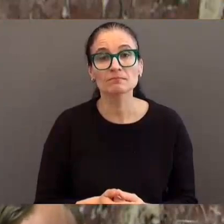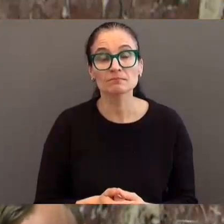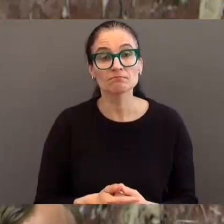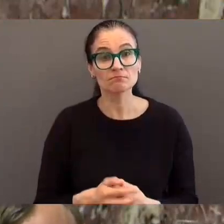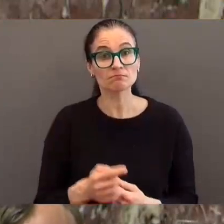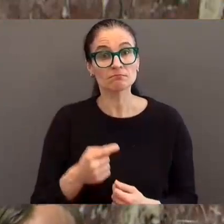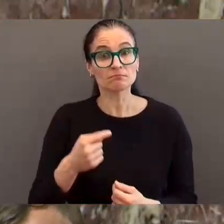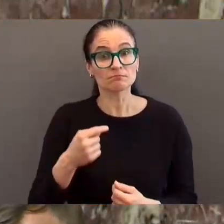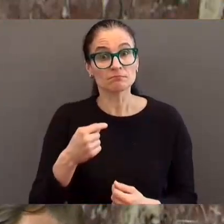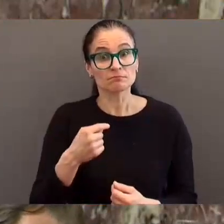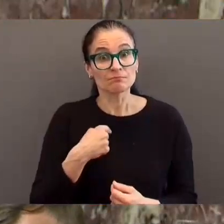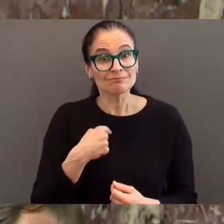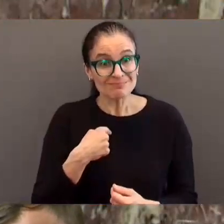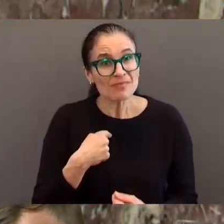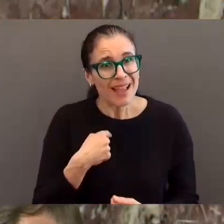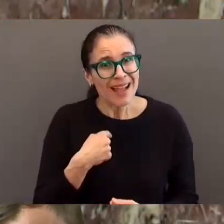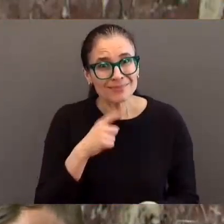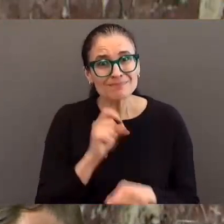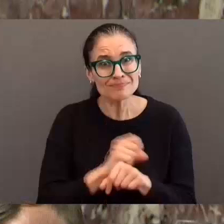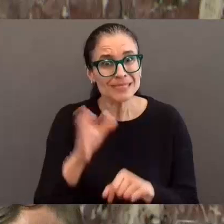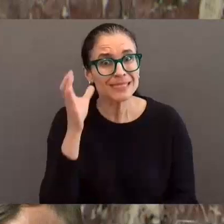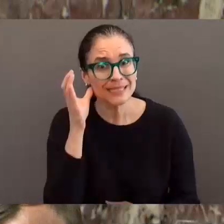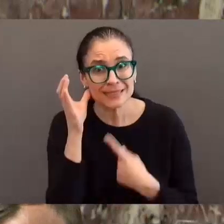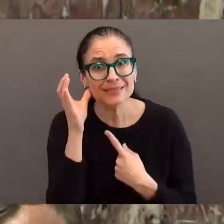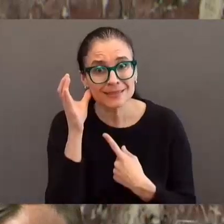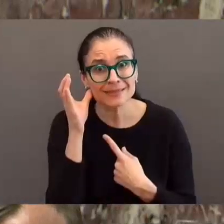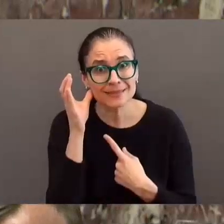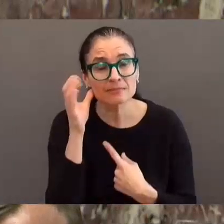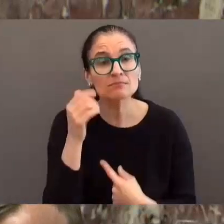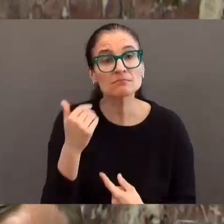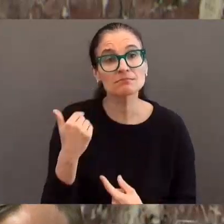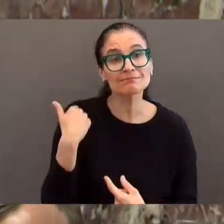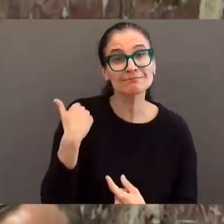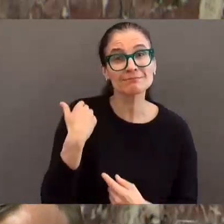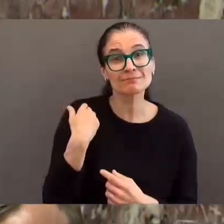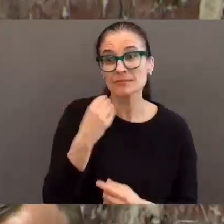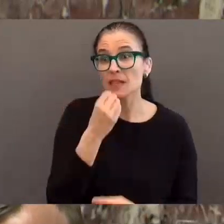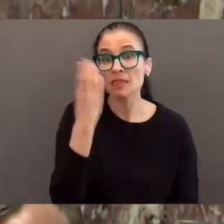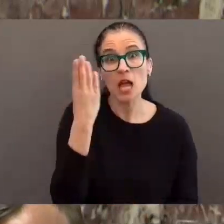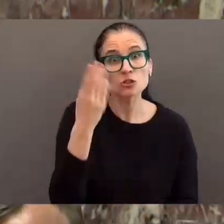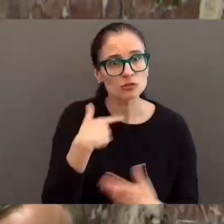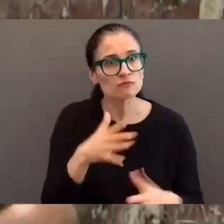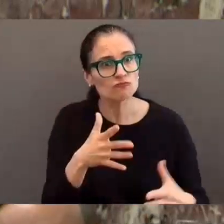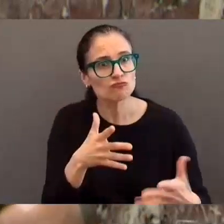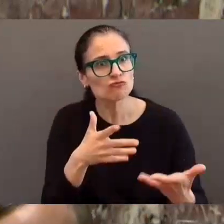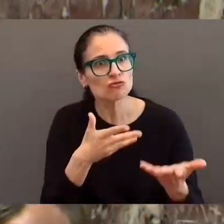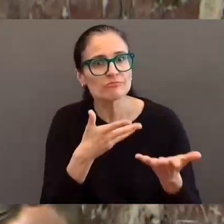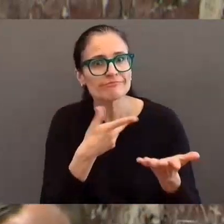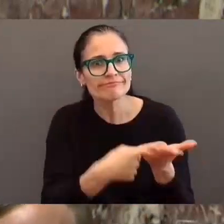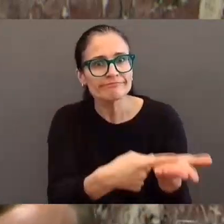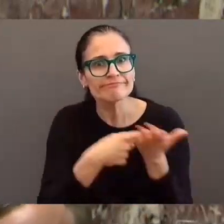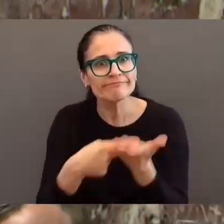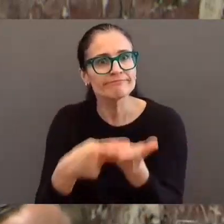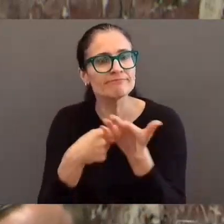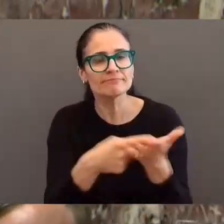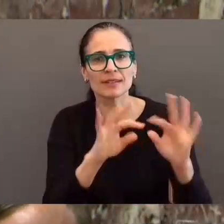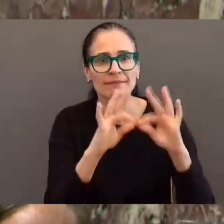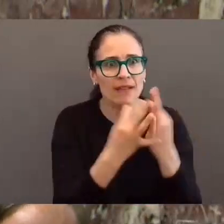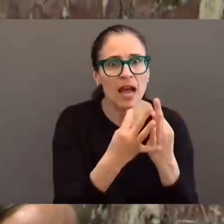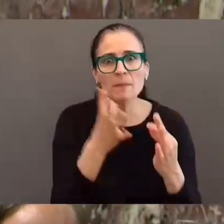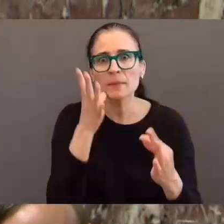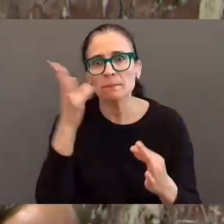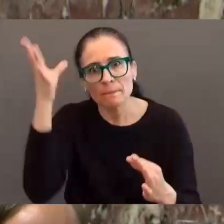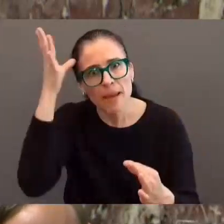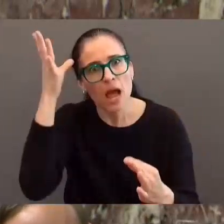lunch hour with those families, with those parents, with those partners, because we all have a shared goal of ensuring that we're providing